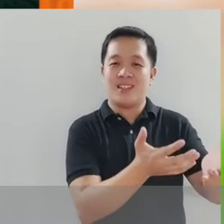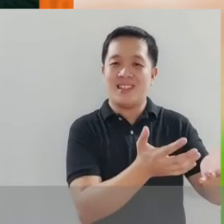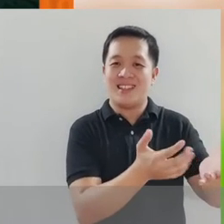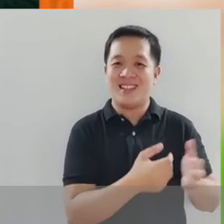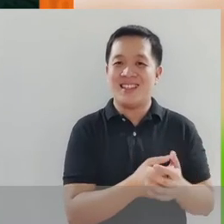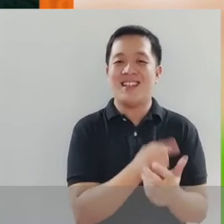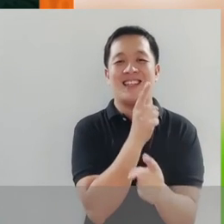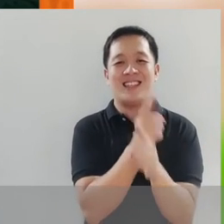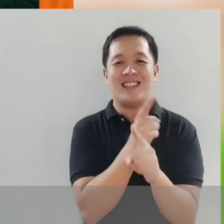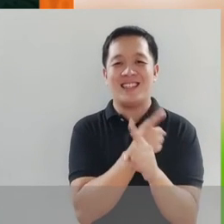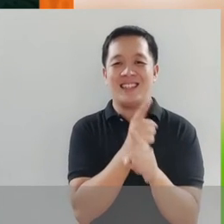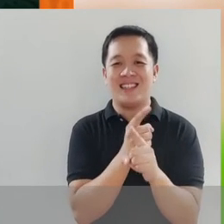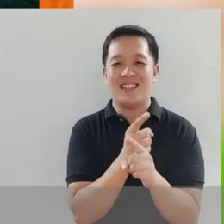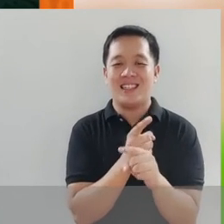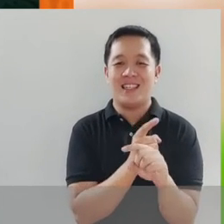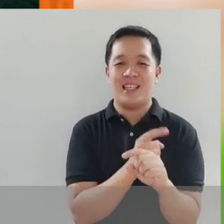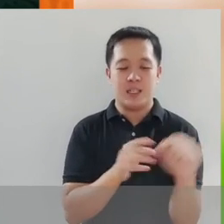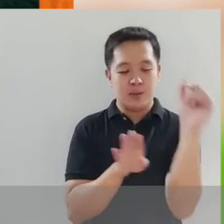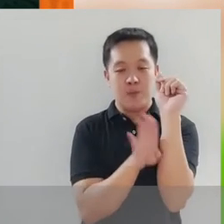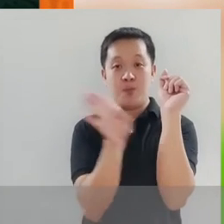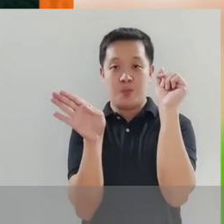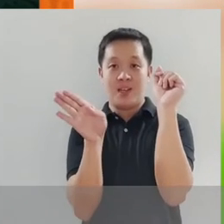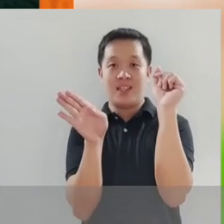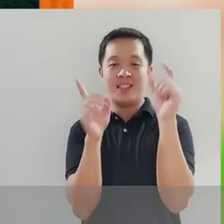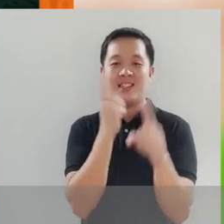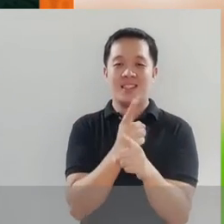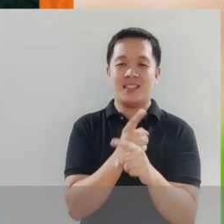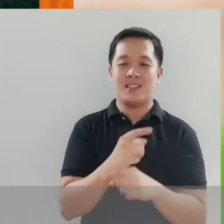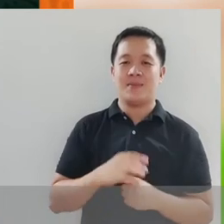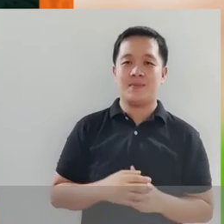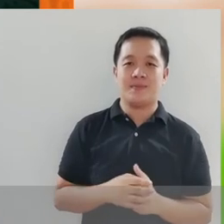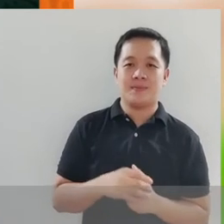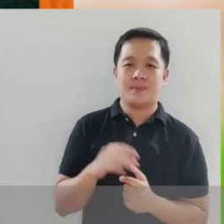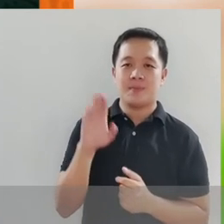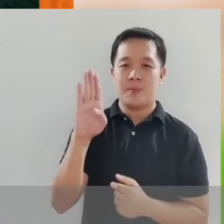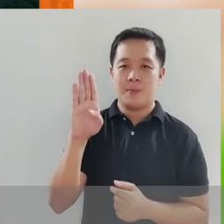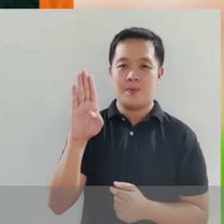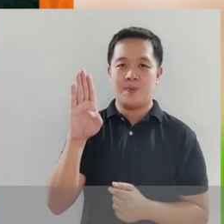All right! Brunch is correct.